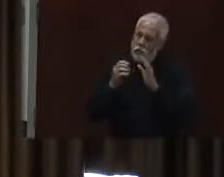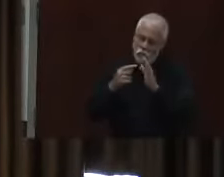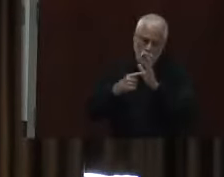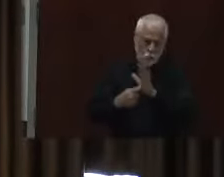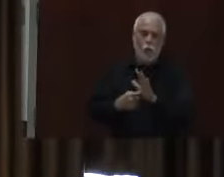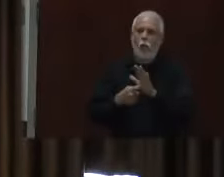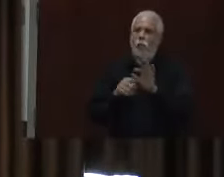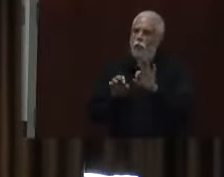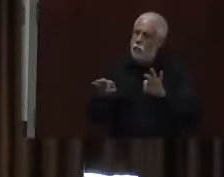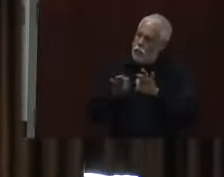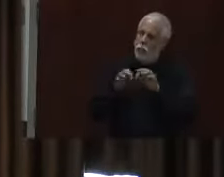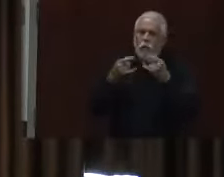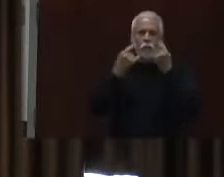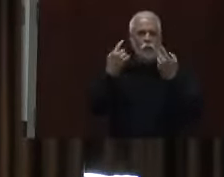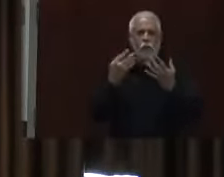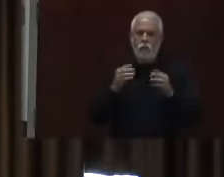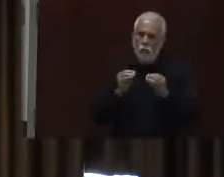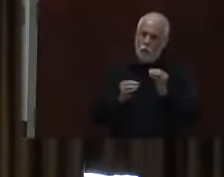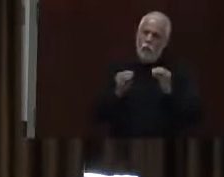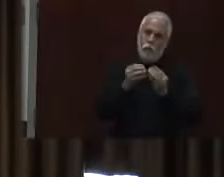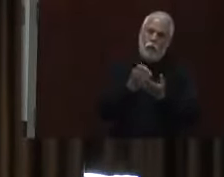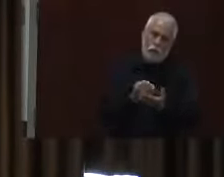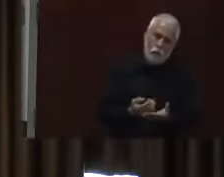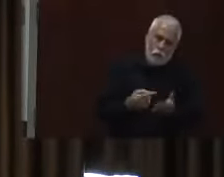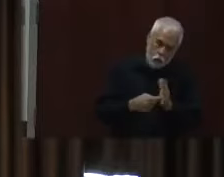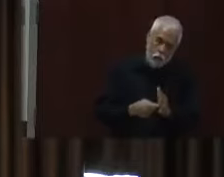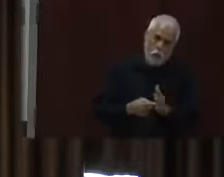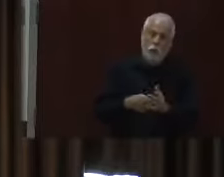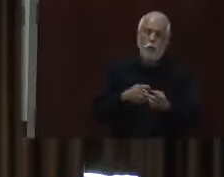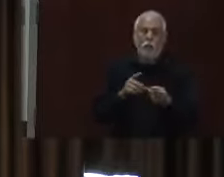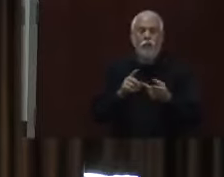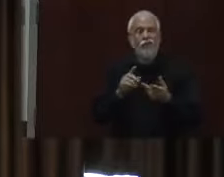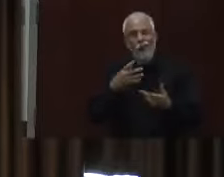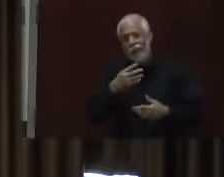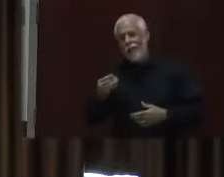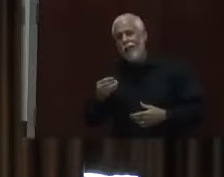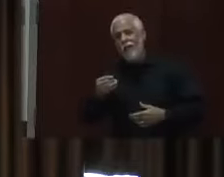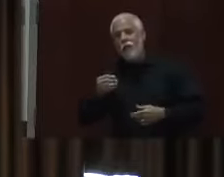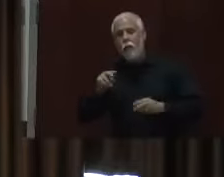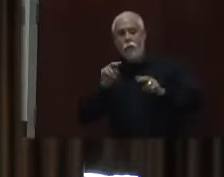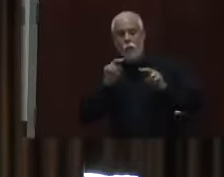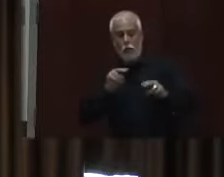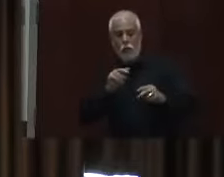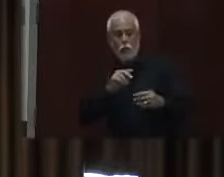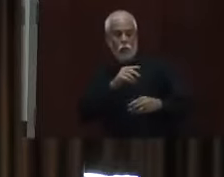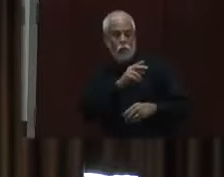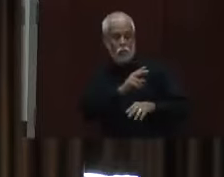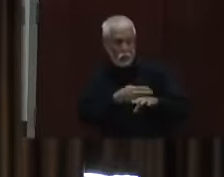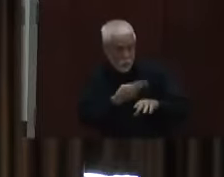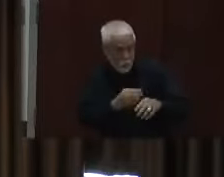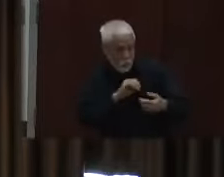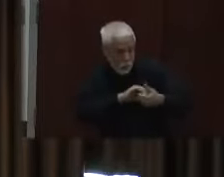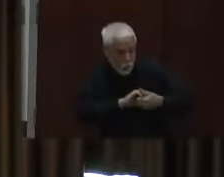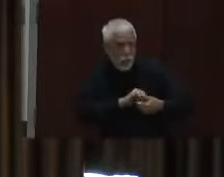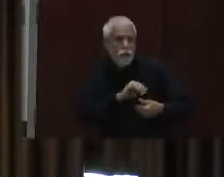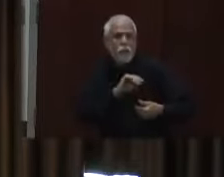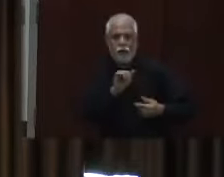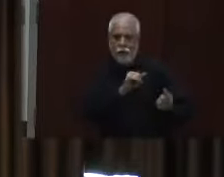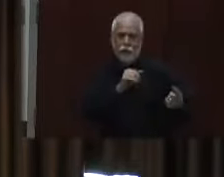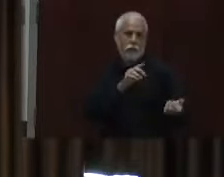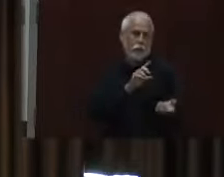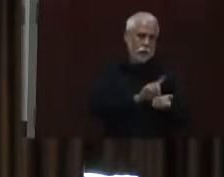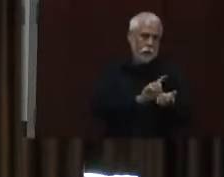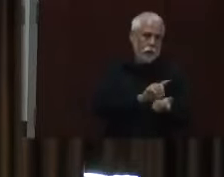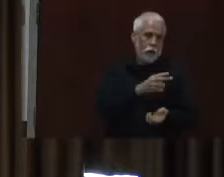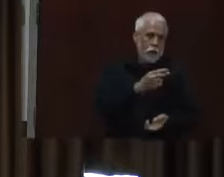how important masks are right now. And then, of course, we would be looking toward our hospital partners, too. And just as Dr.